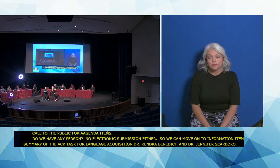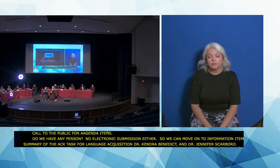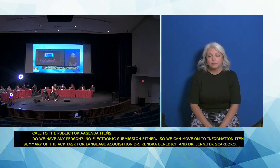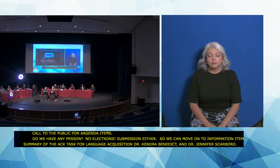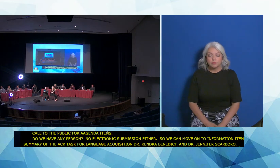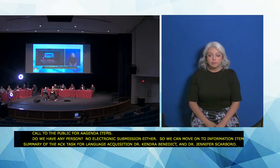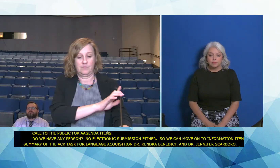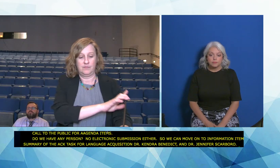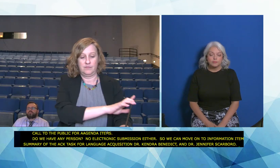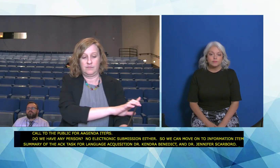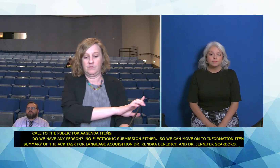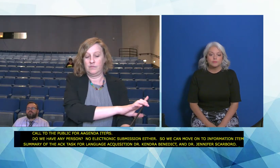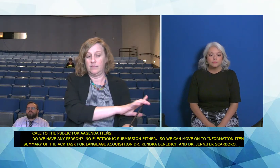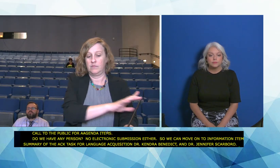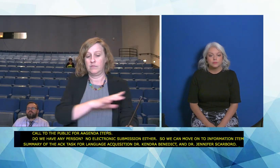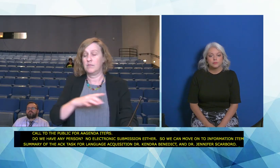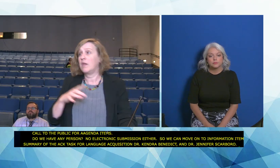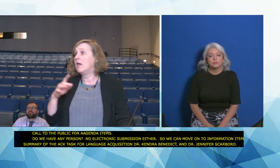Hello.